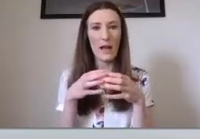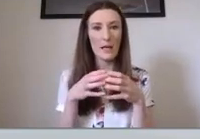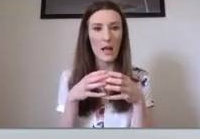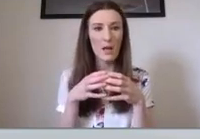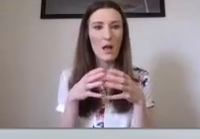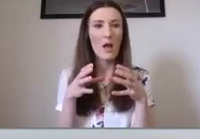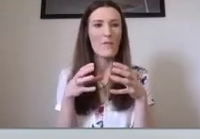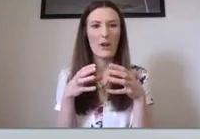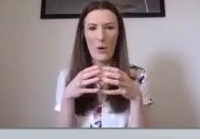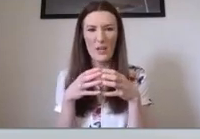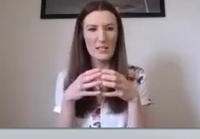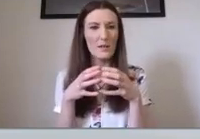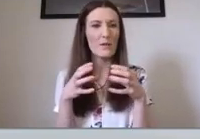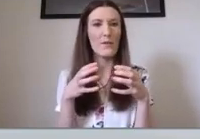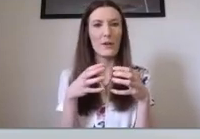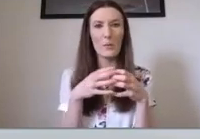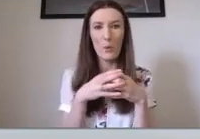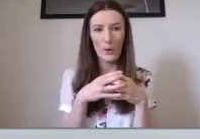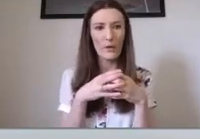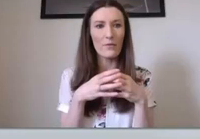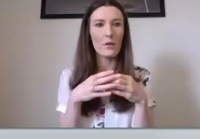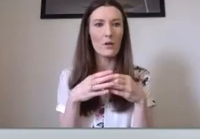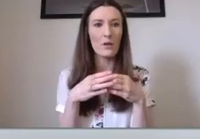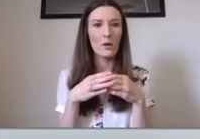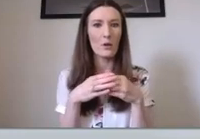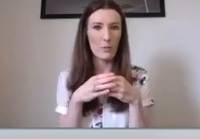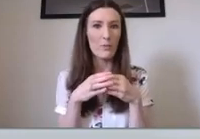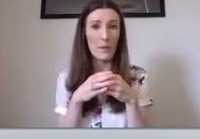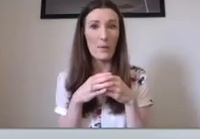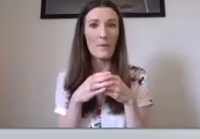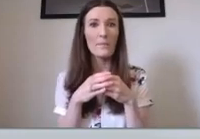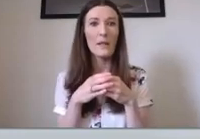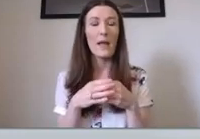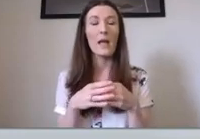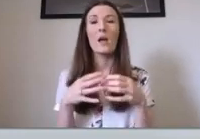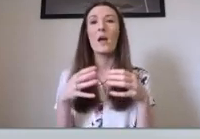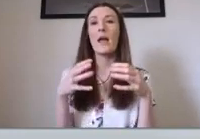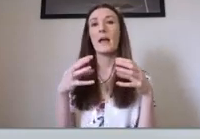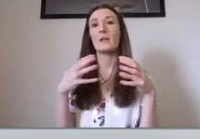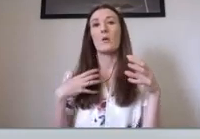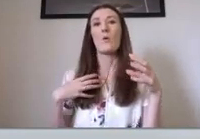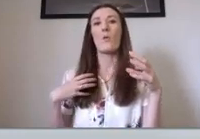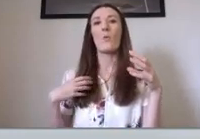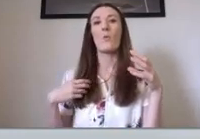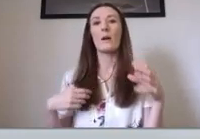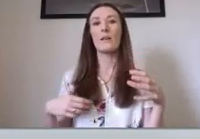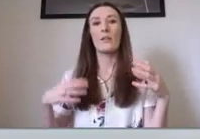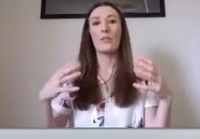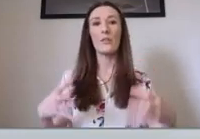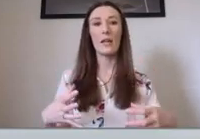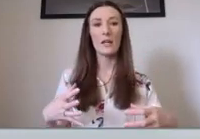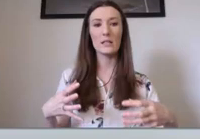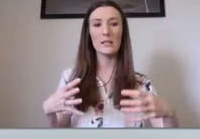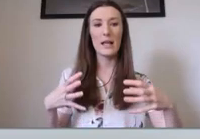very tight-knit, very cohesive, a very supportive group of people. Okay, and one